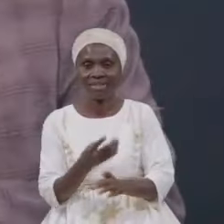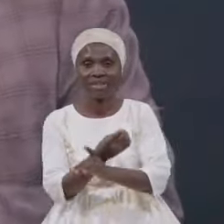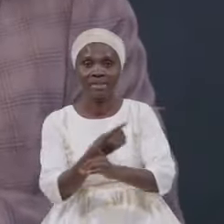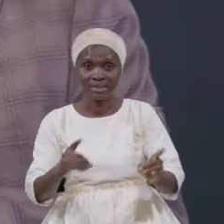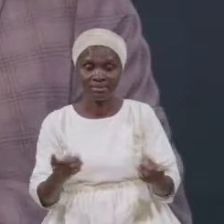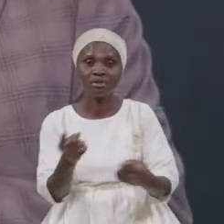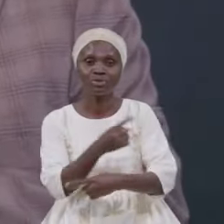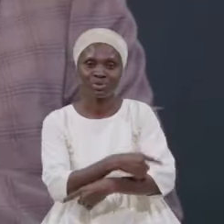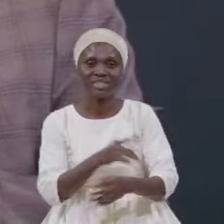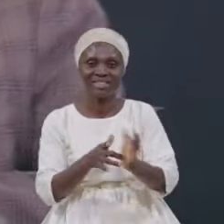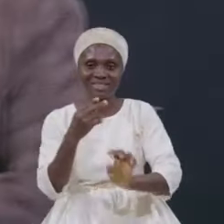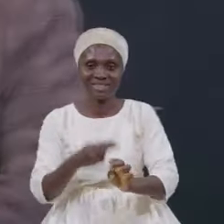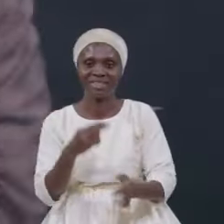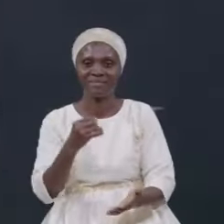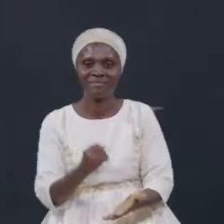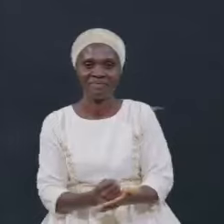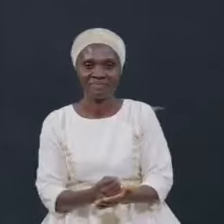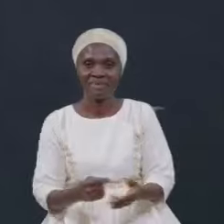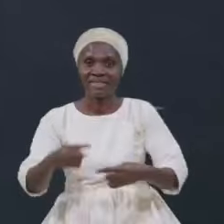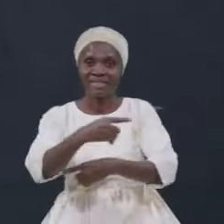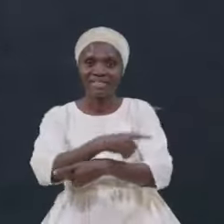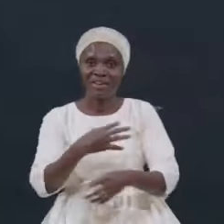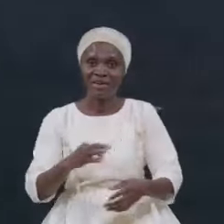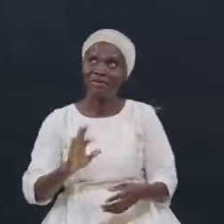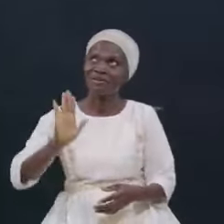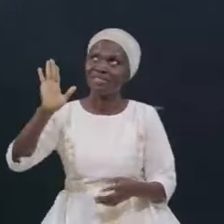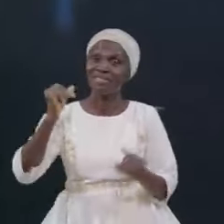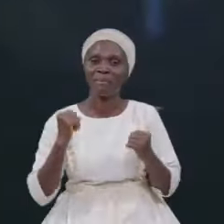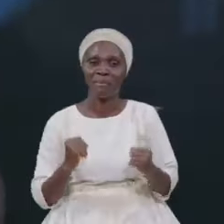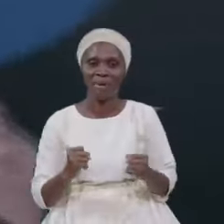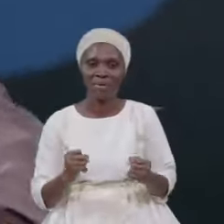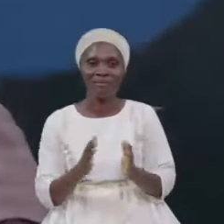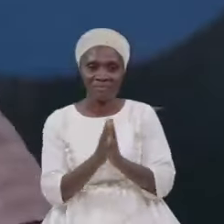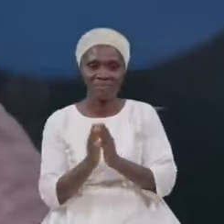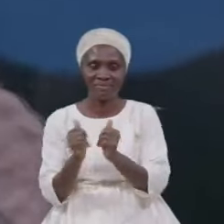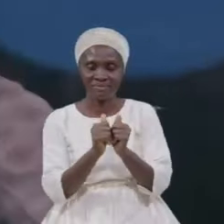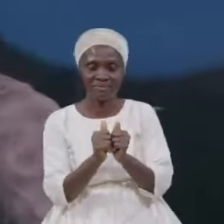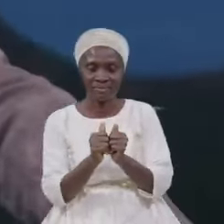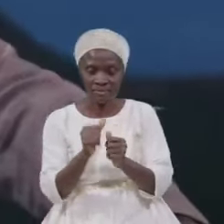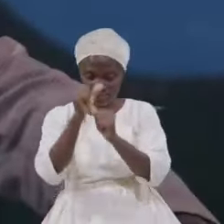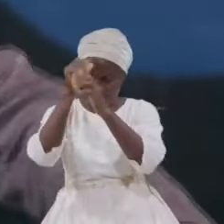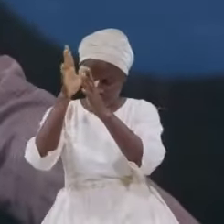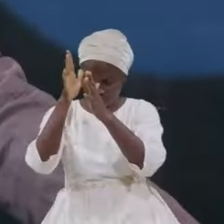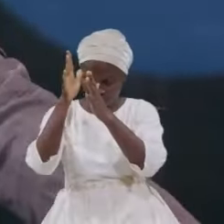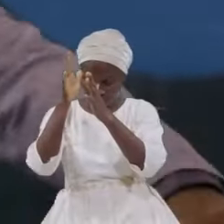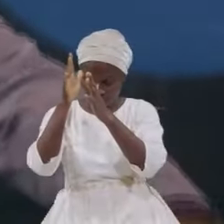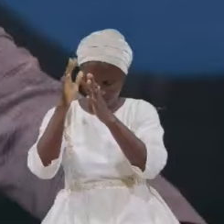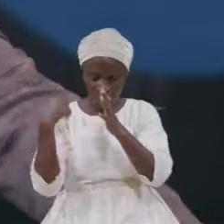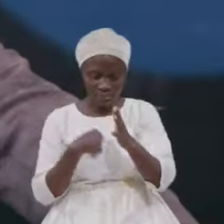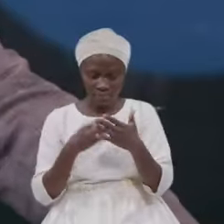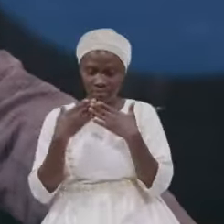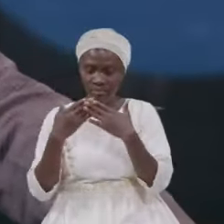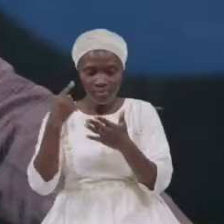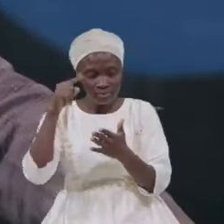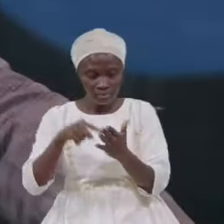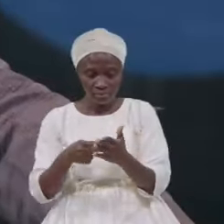His power. Let's pray together. Father, we thank you for this day. We thank you for